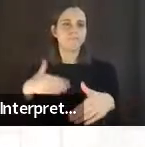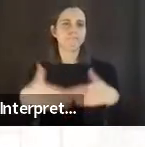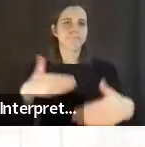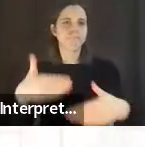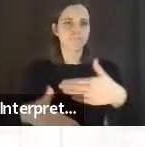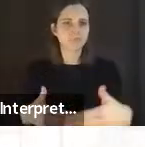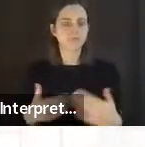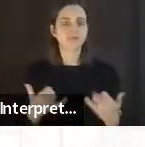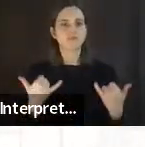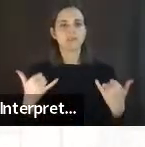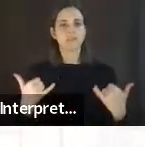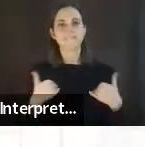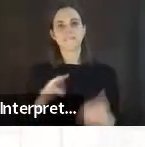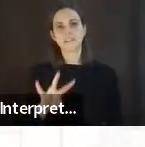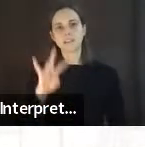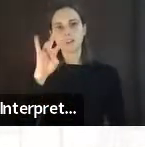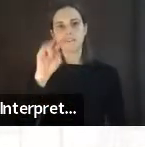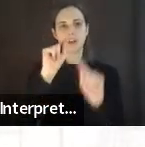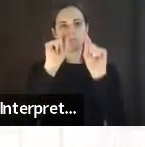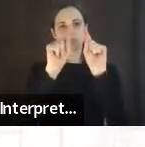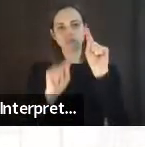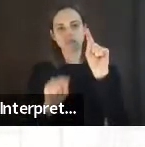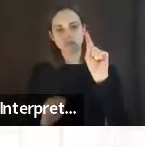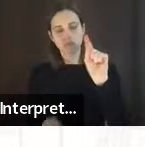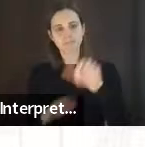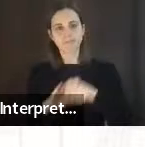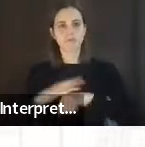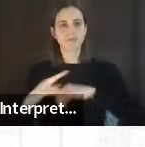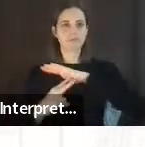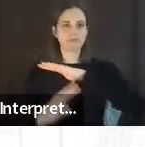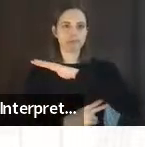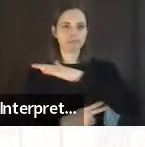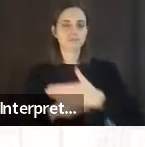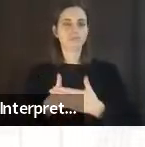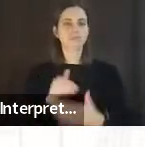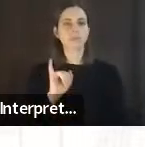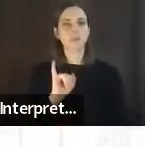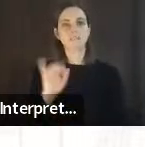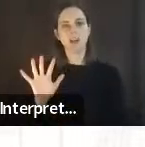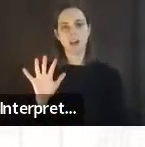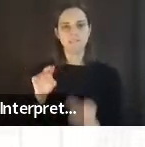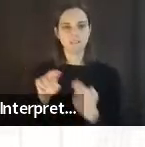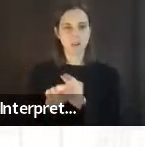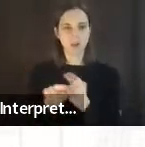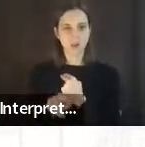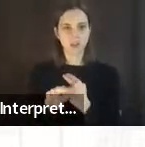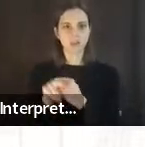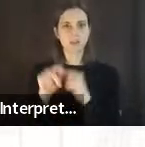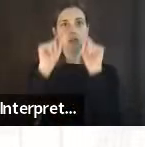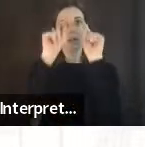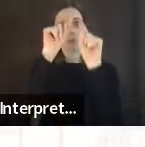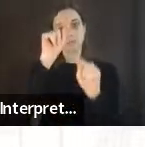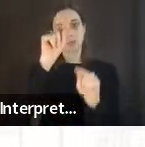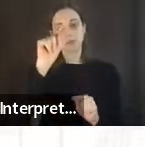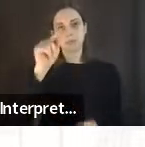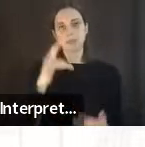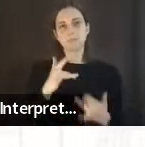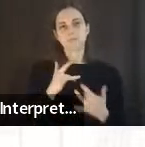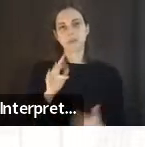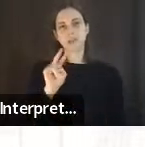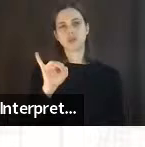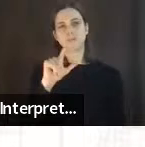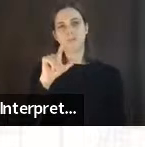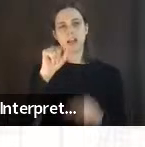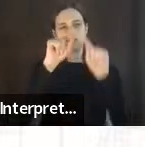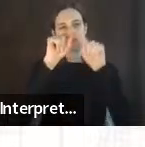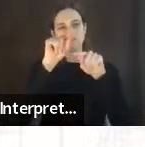closely spaced interchanges in the Interstate Bridge area along I-5. While the standard spacing for these kinds of interchanges is 2 miles, these interchanges are